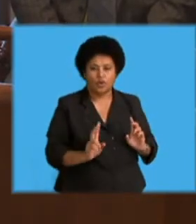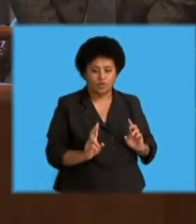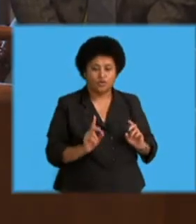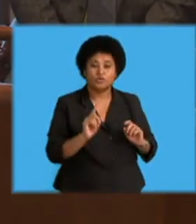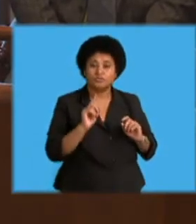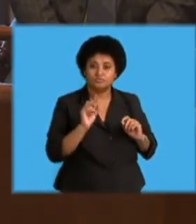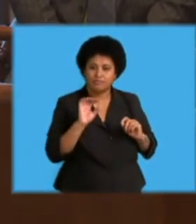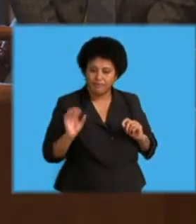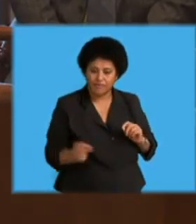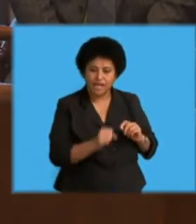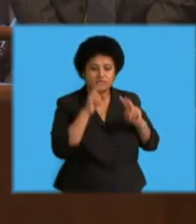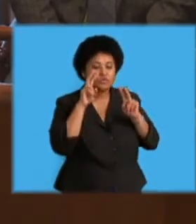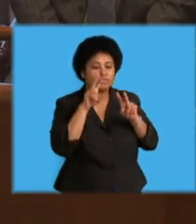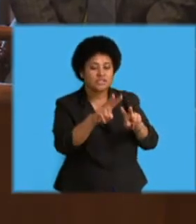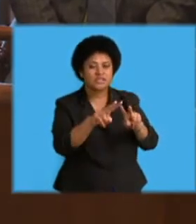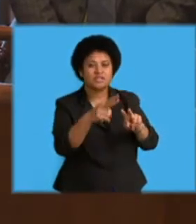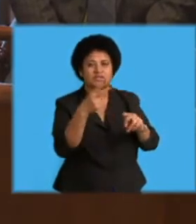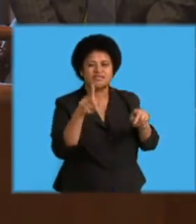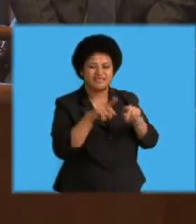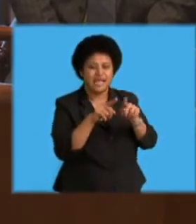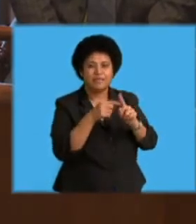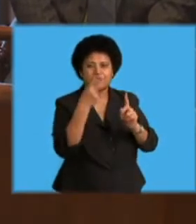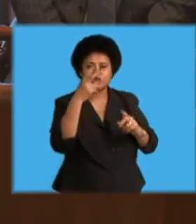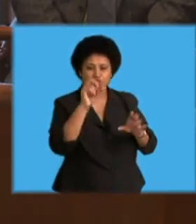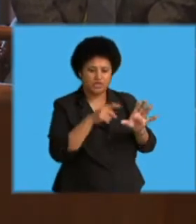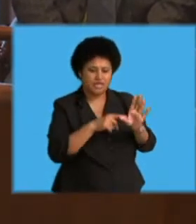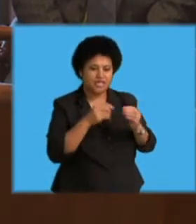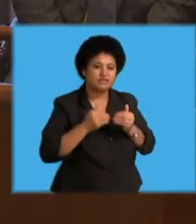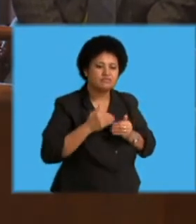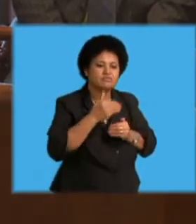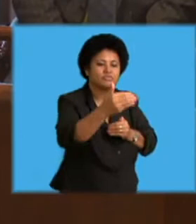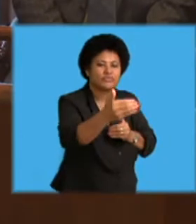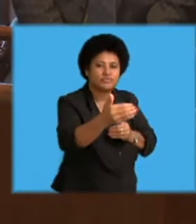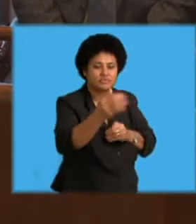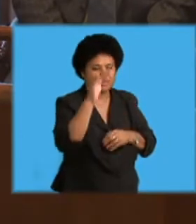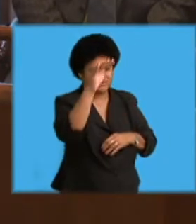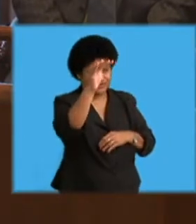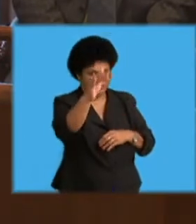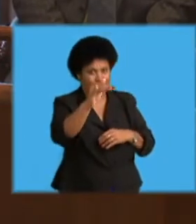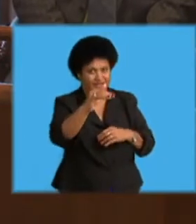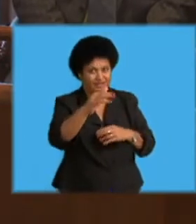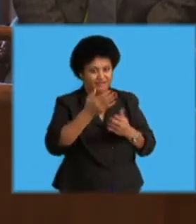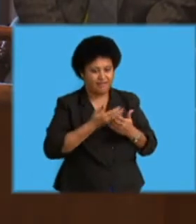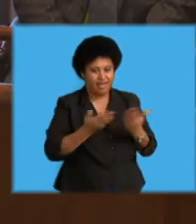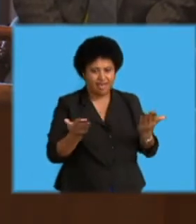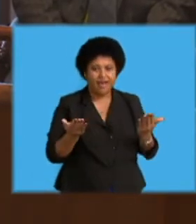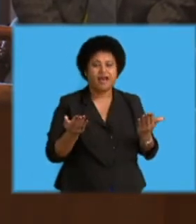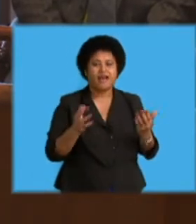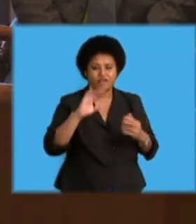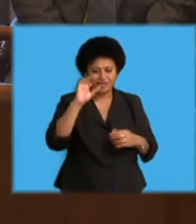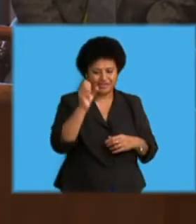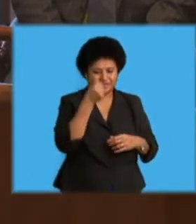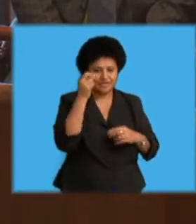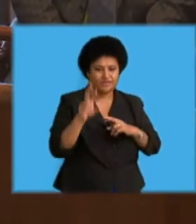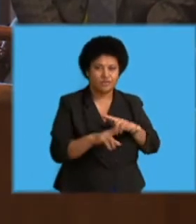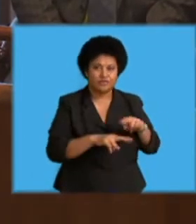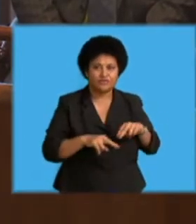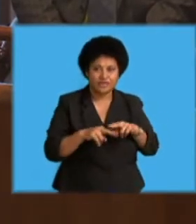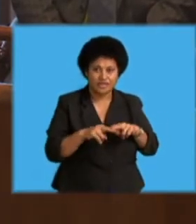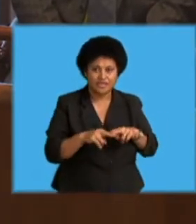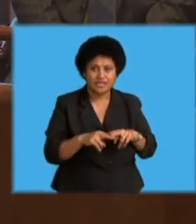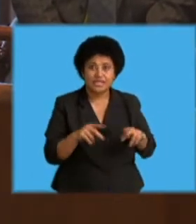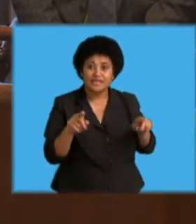we did this 4-lane road that the Honourable Minister for Infrastructure spoke about, Honourable Prem Singh asked about, we are actually putting our electrical